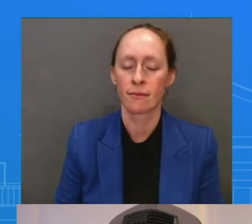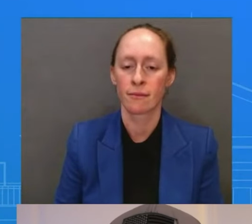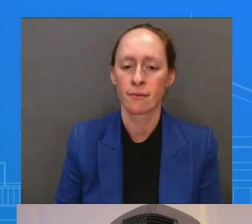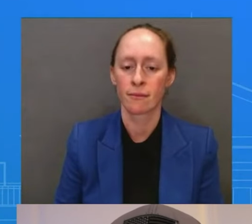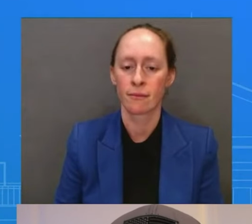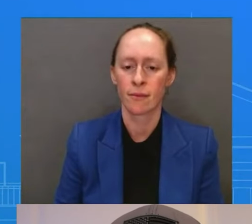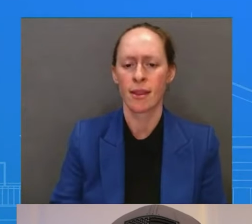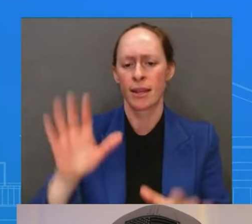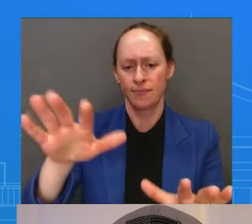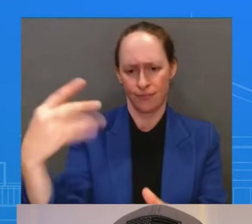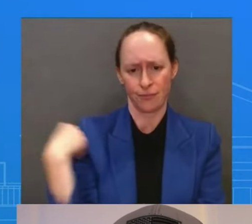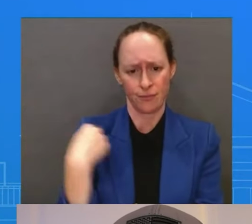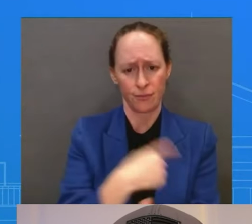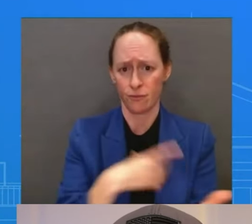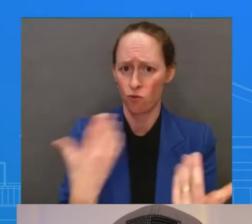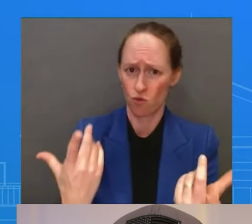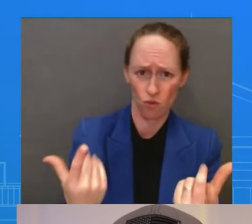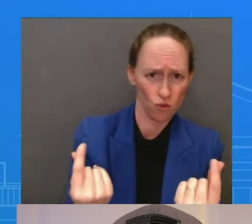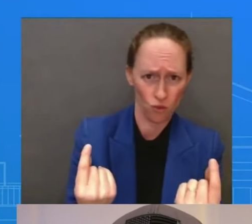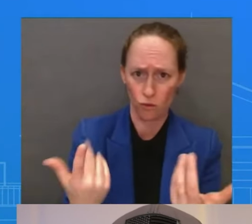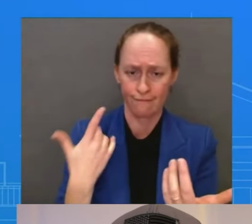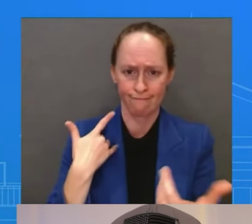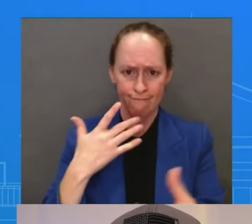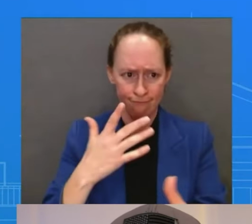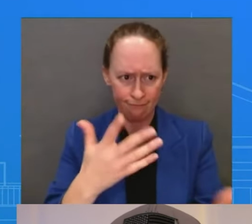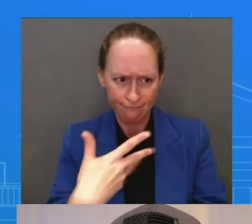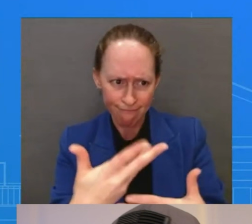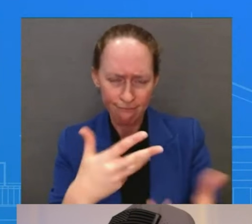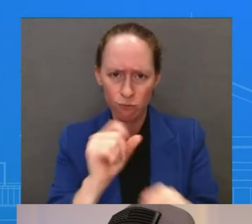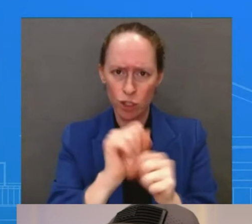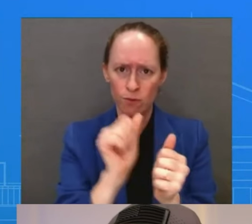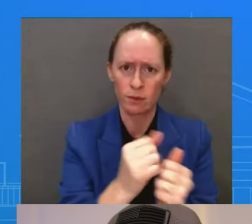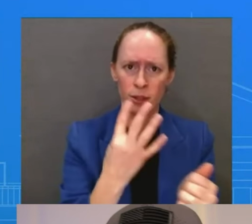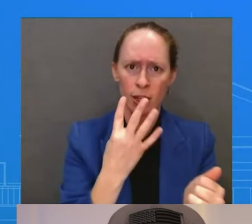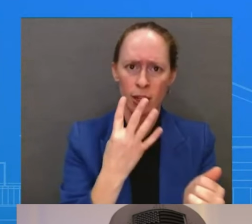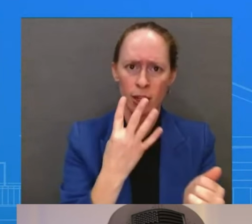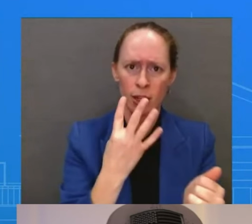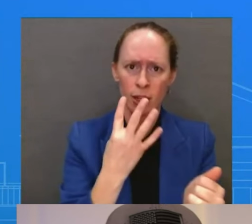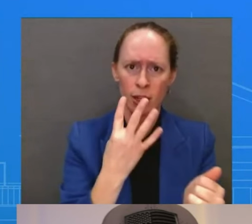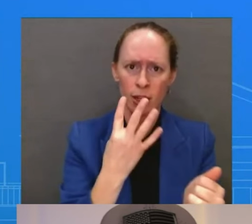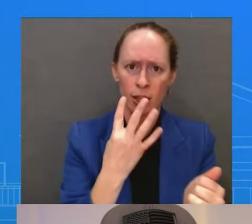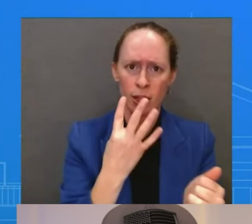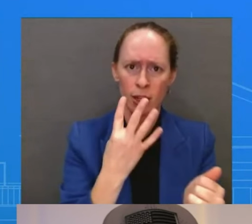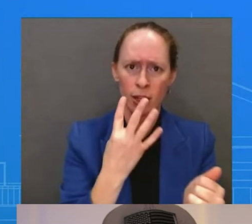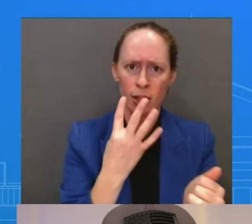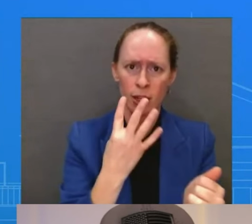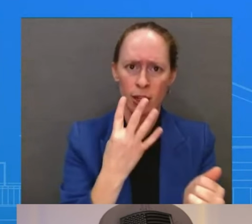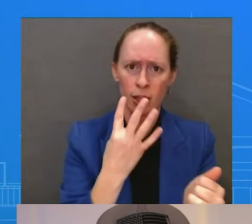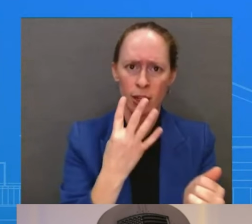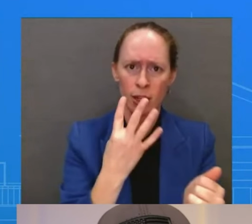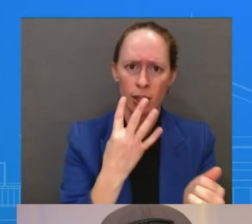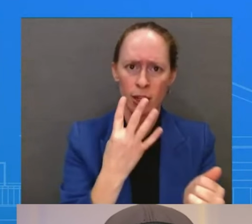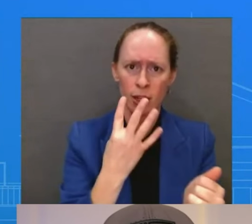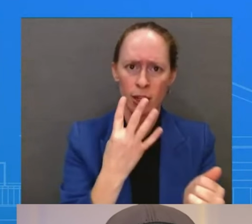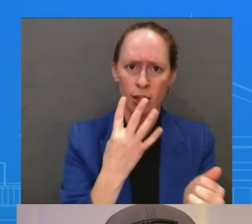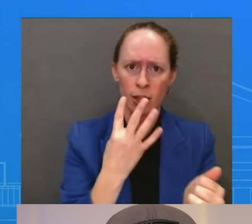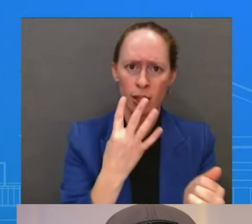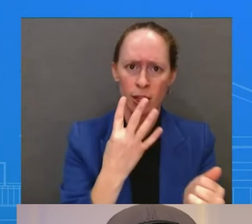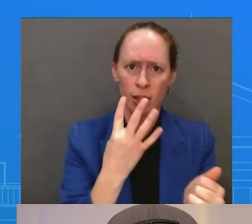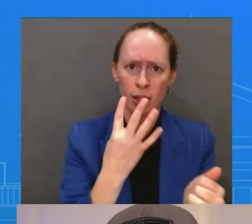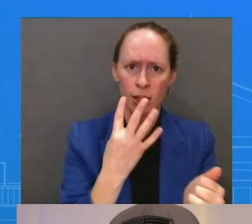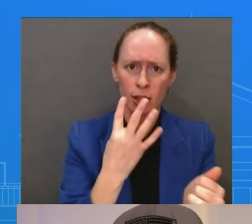in. I saw some reporting that made it sound like I blew it off. That is not the case. We understand. No. It didn't make it seem like you